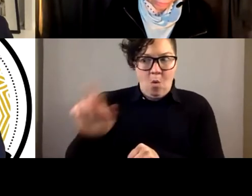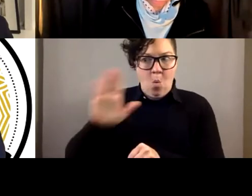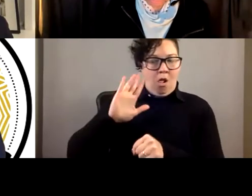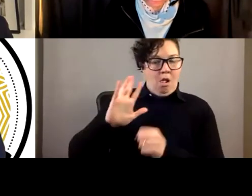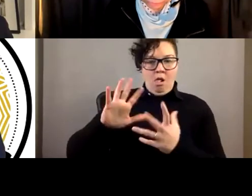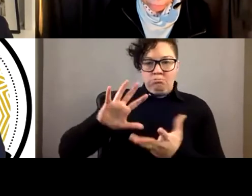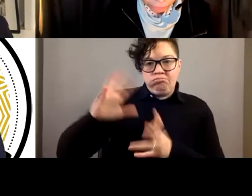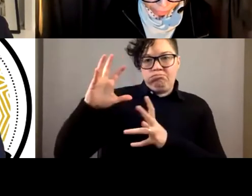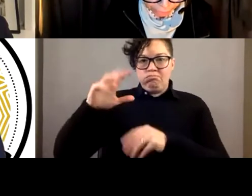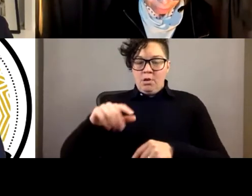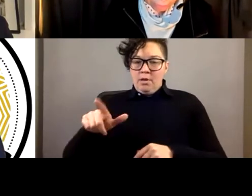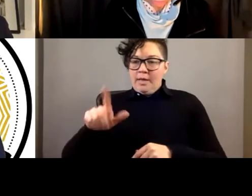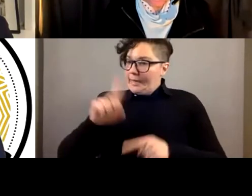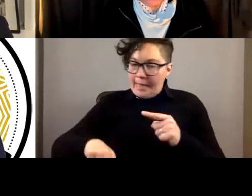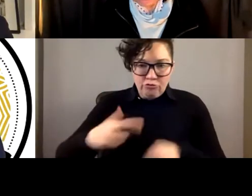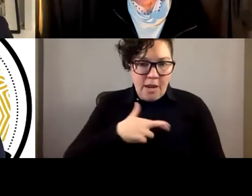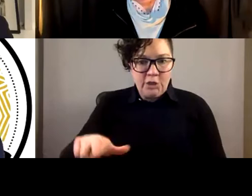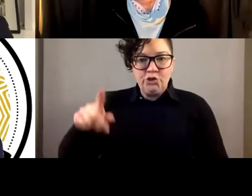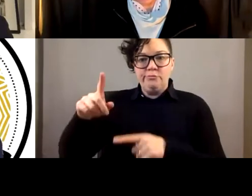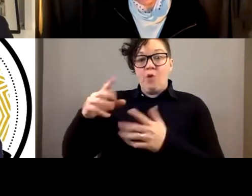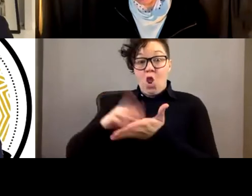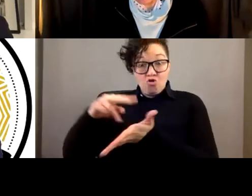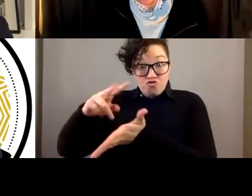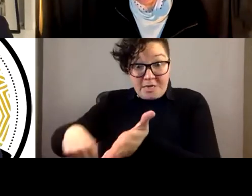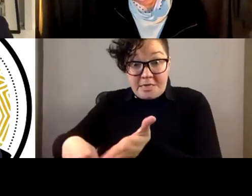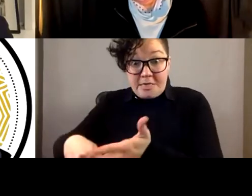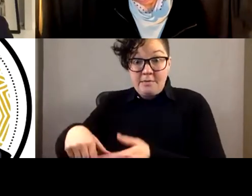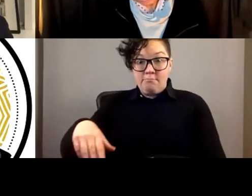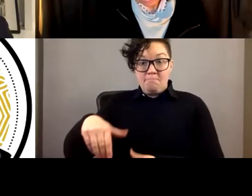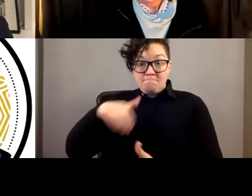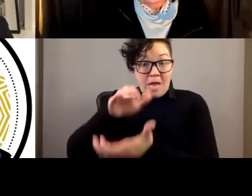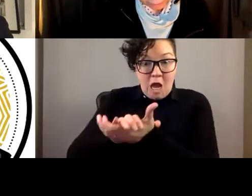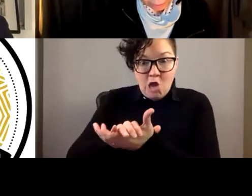religion, from learning to read, from even marrying.